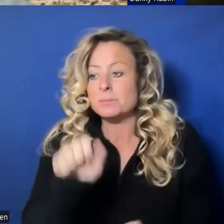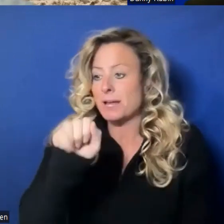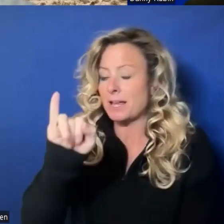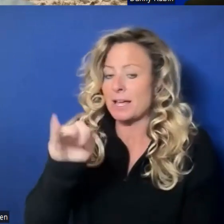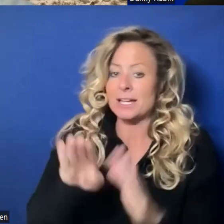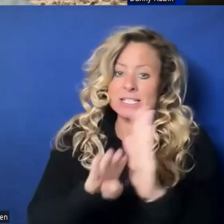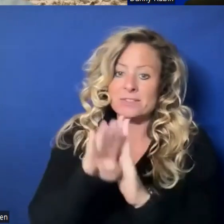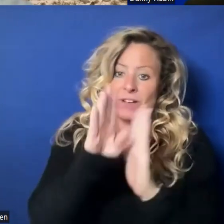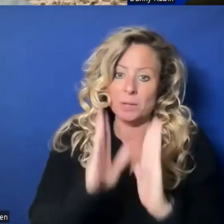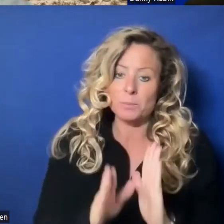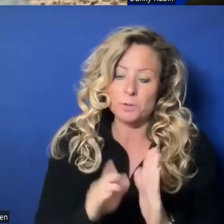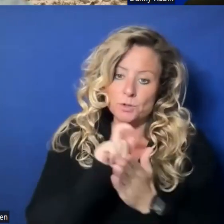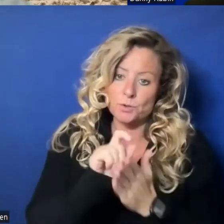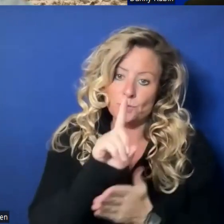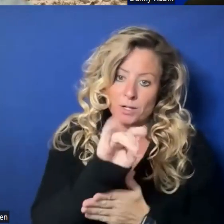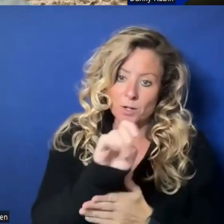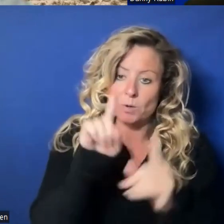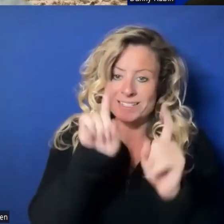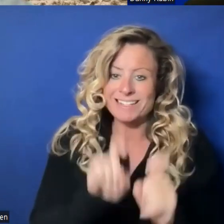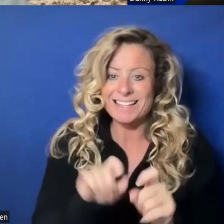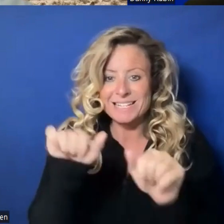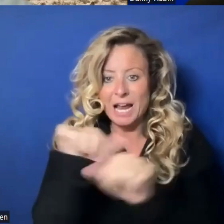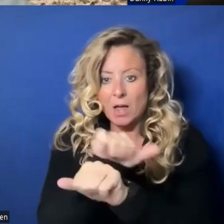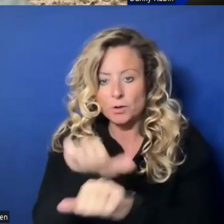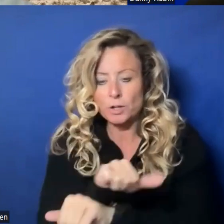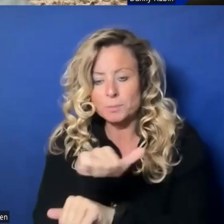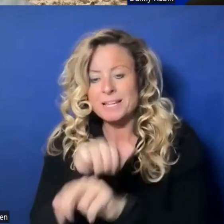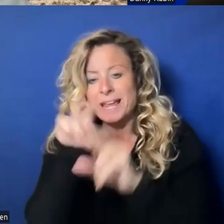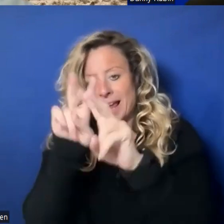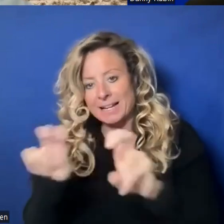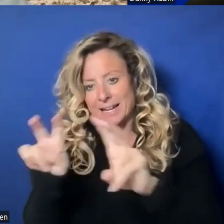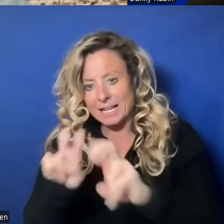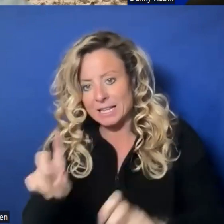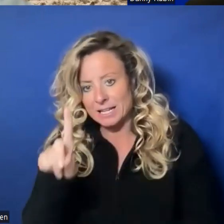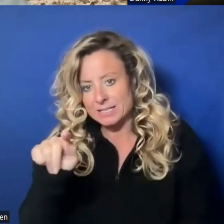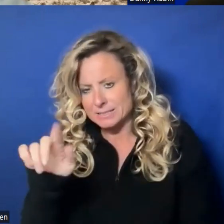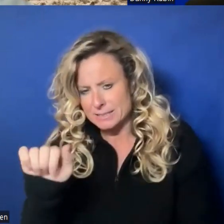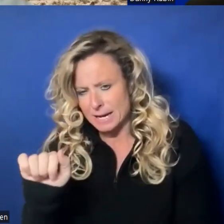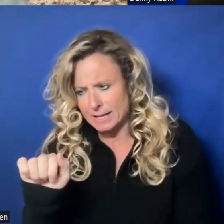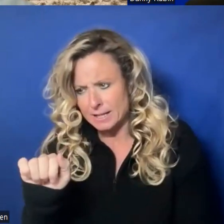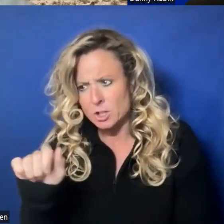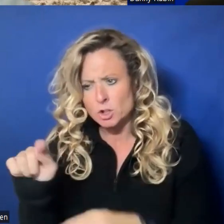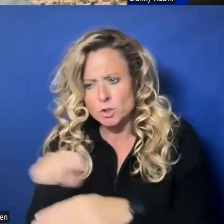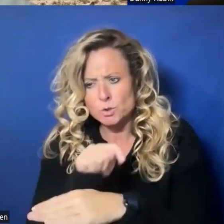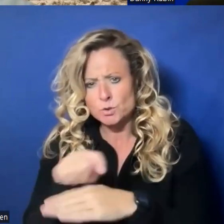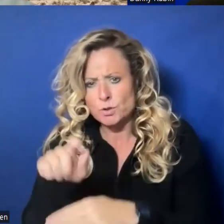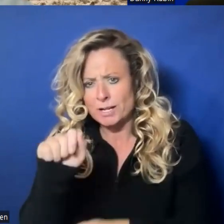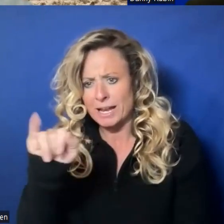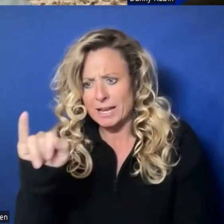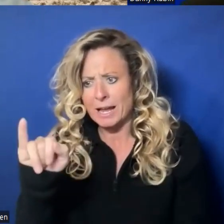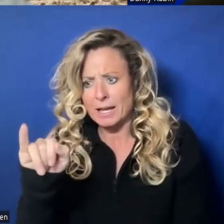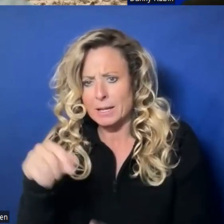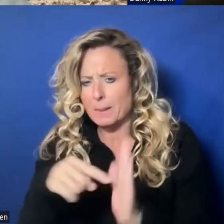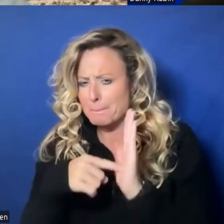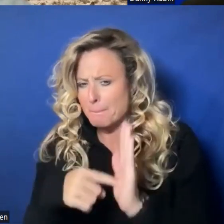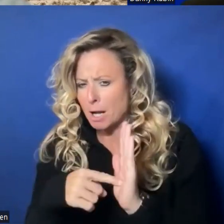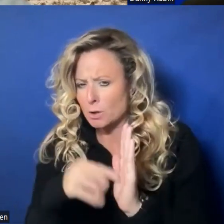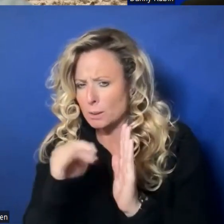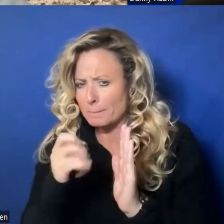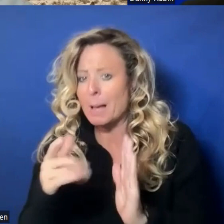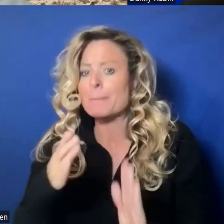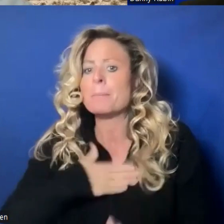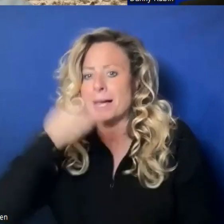write code, test algorithms, and analyze data to train AI models. But this is my